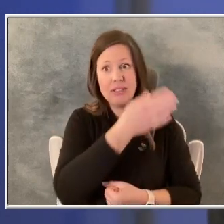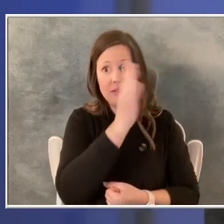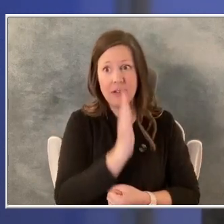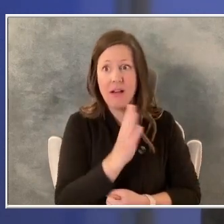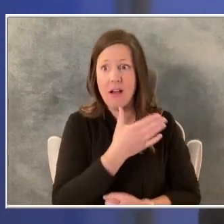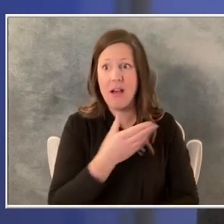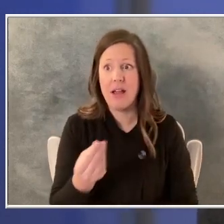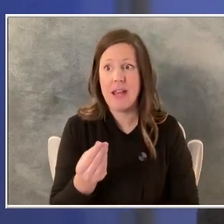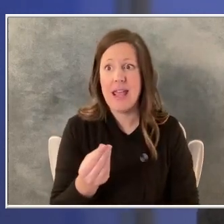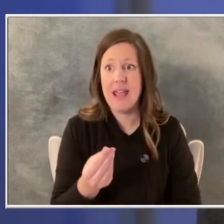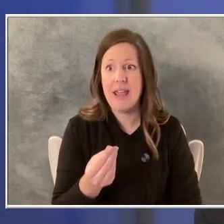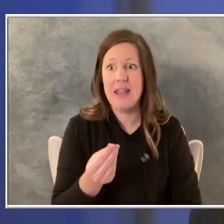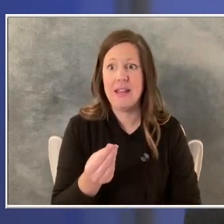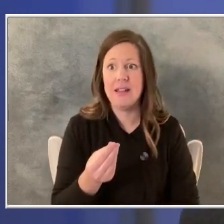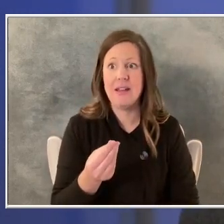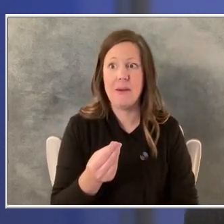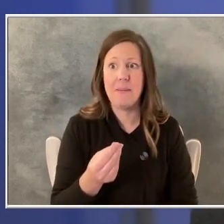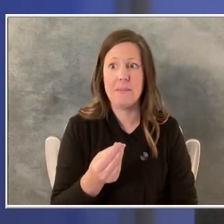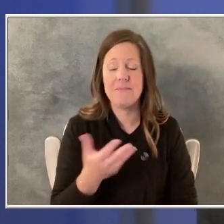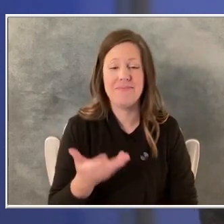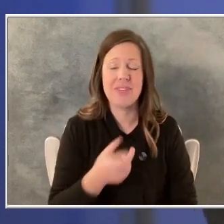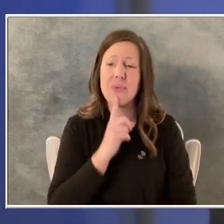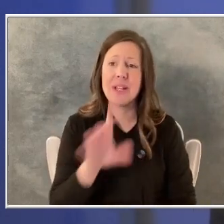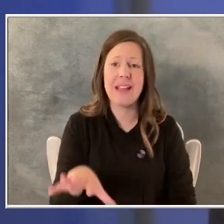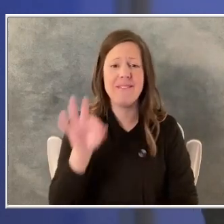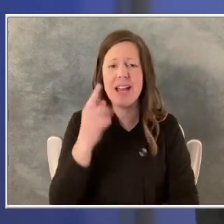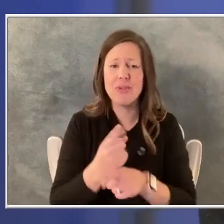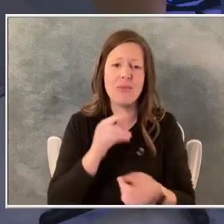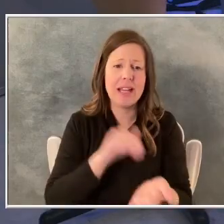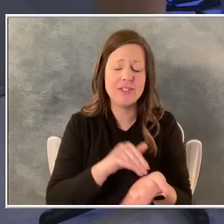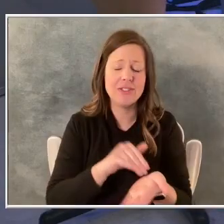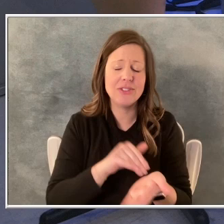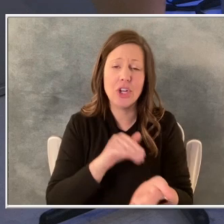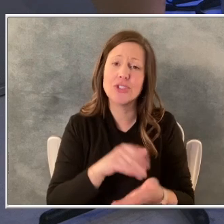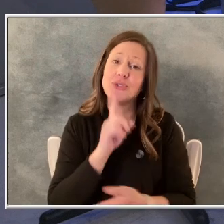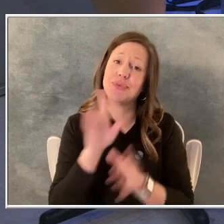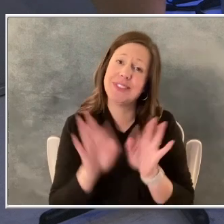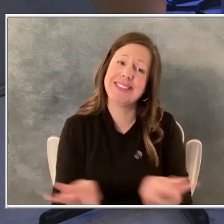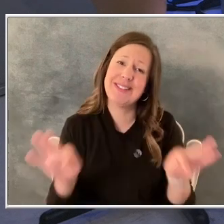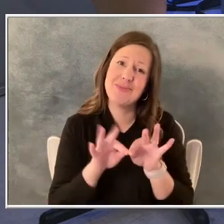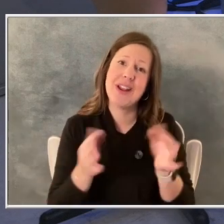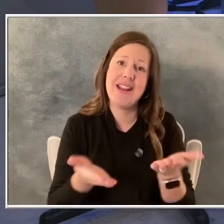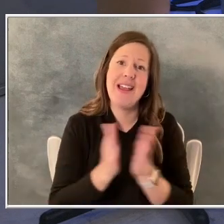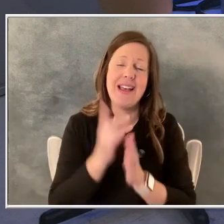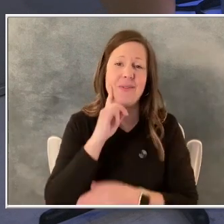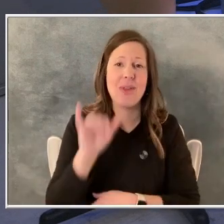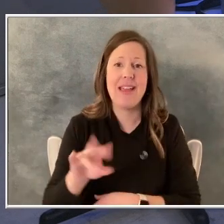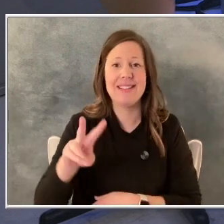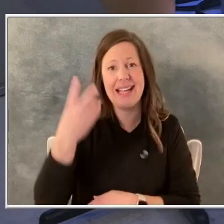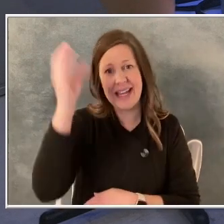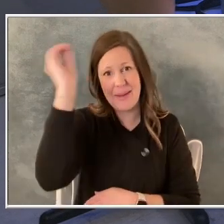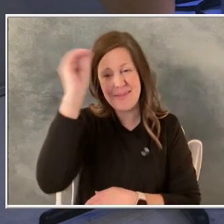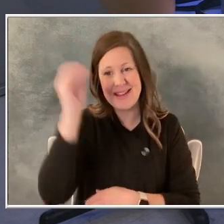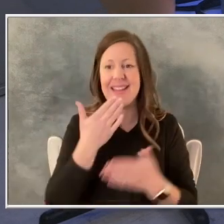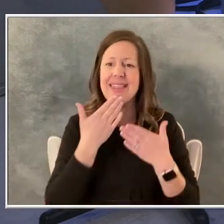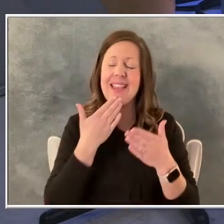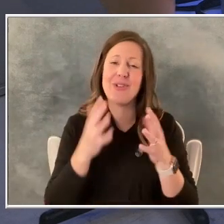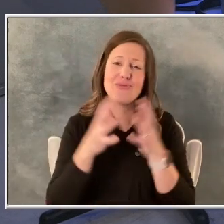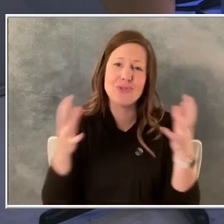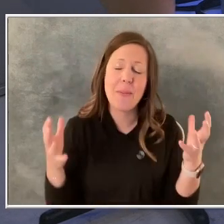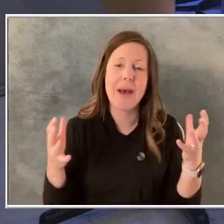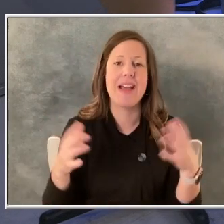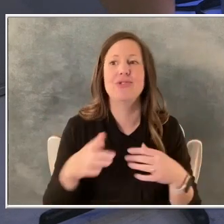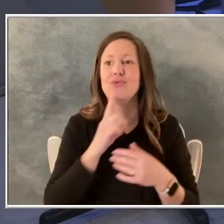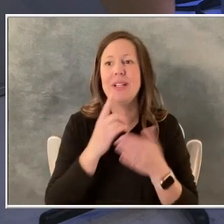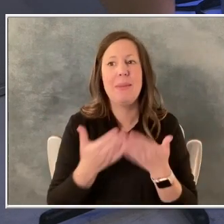find the right doctors. That's pretty important as well. Ask for that second opinion. Yeah. Just thank you so much for being so open about all aspects of your story. It's